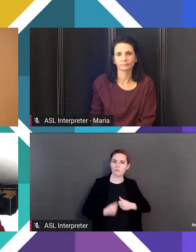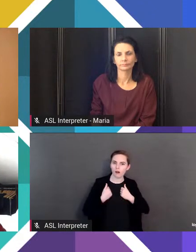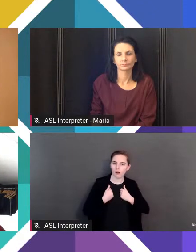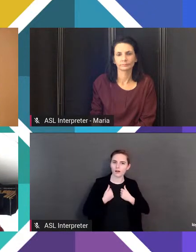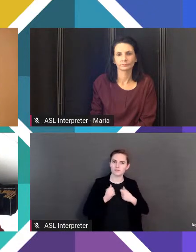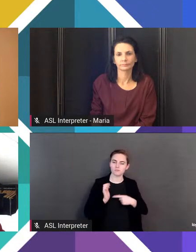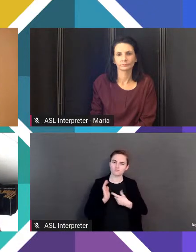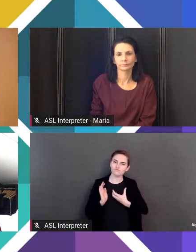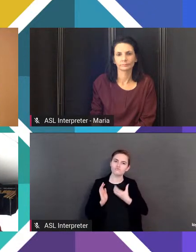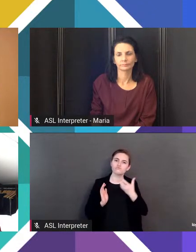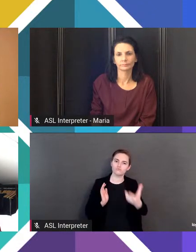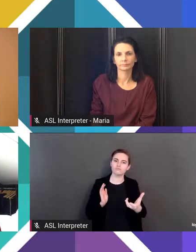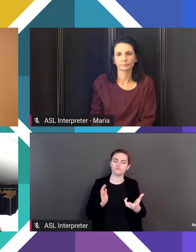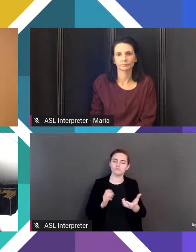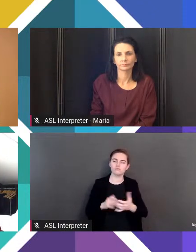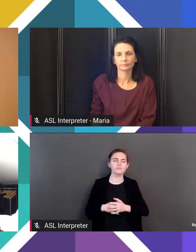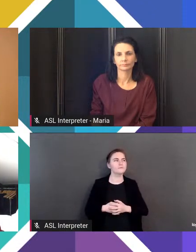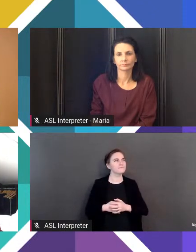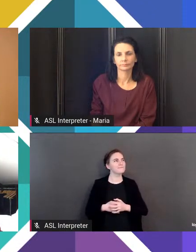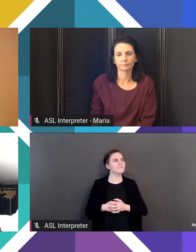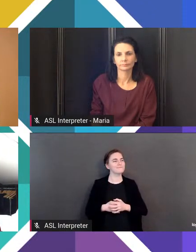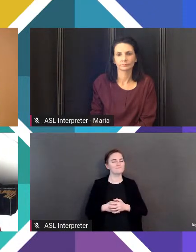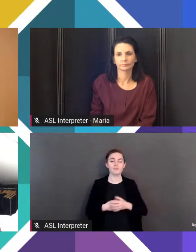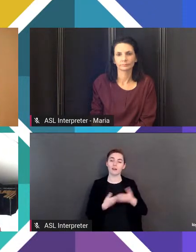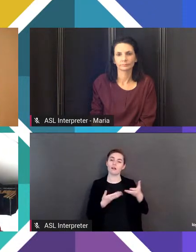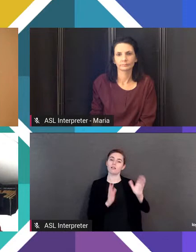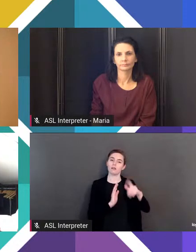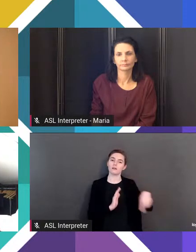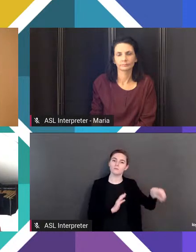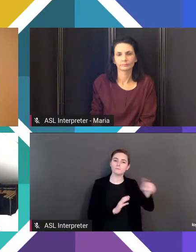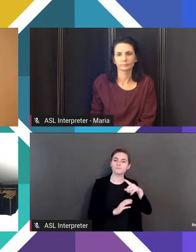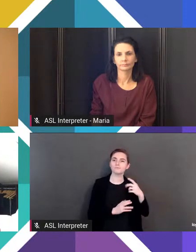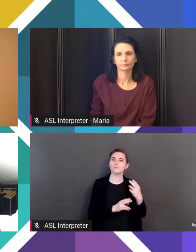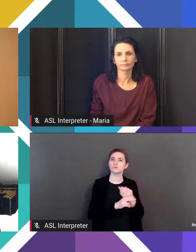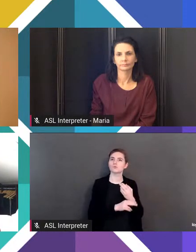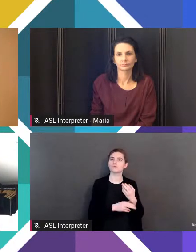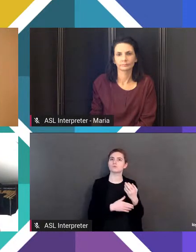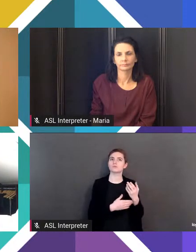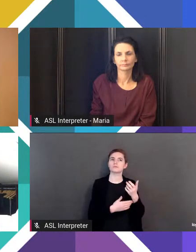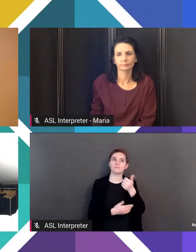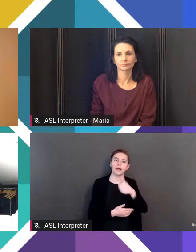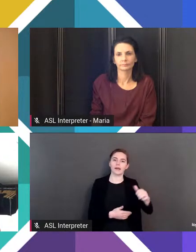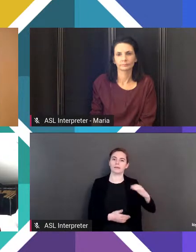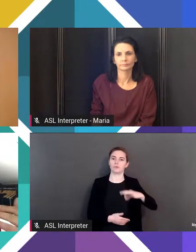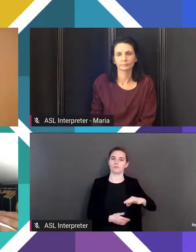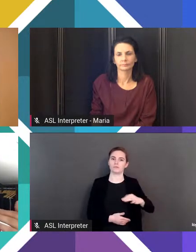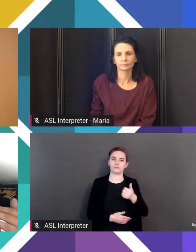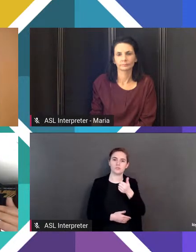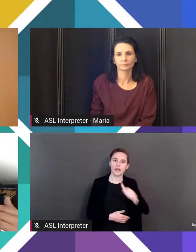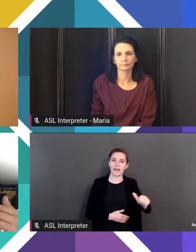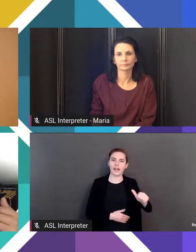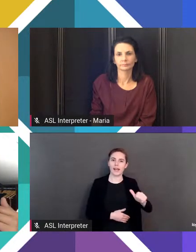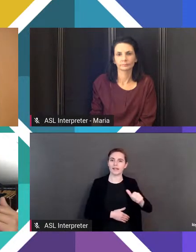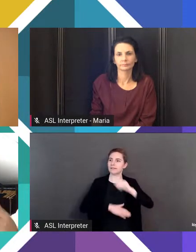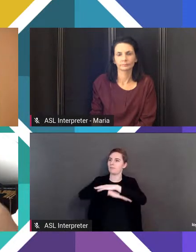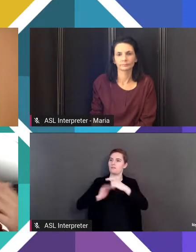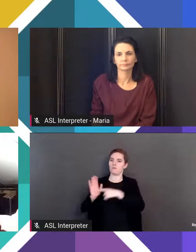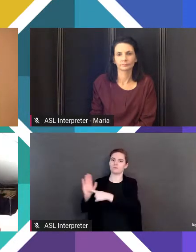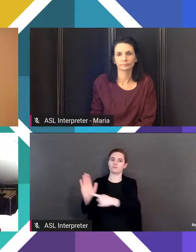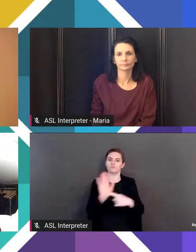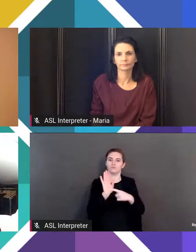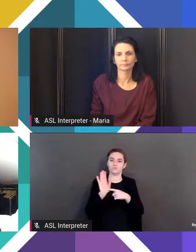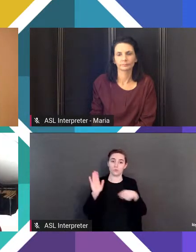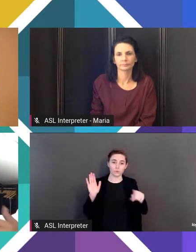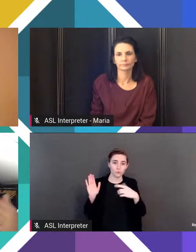allowing them to use any privilege and platform that you have to